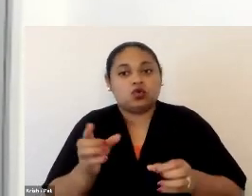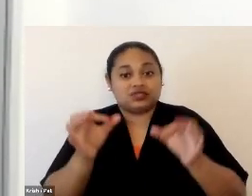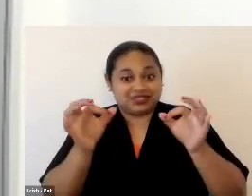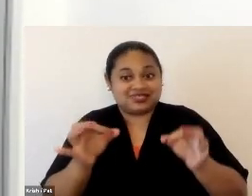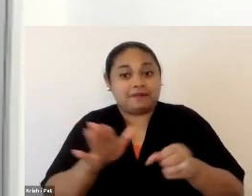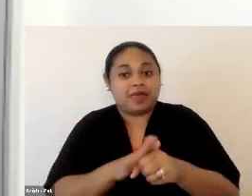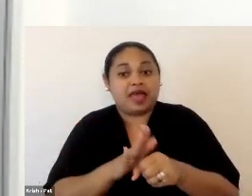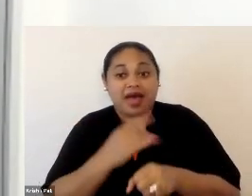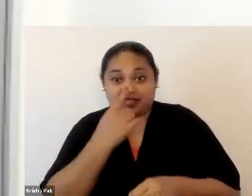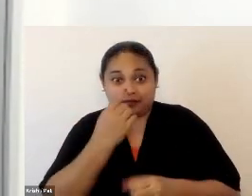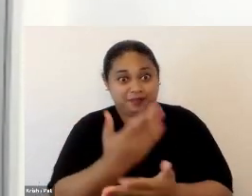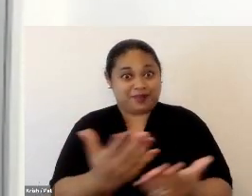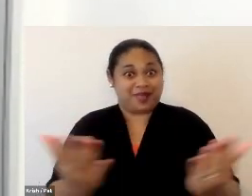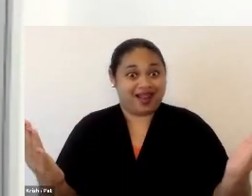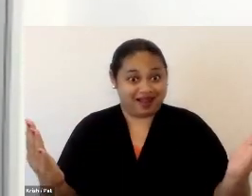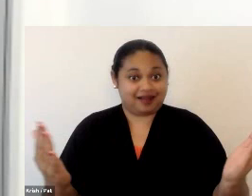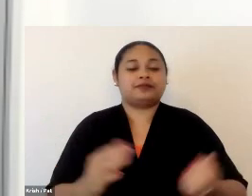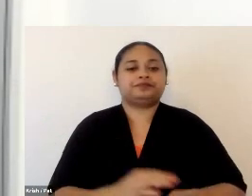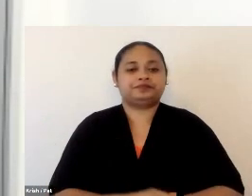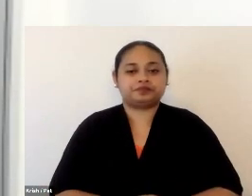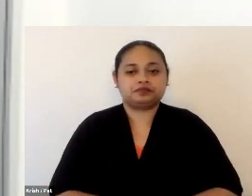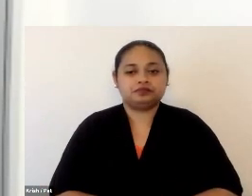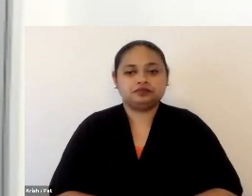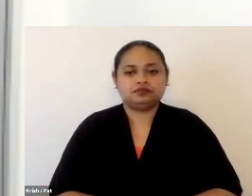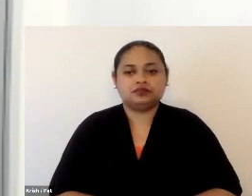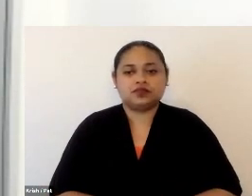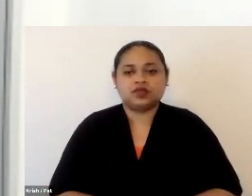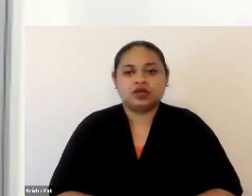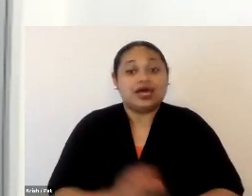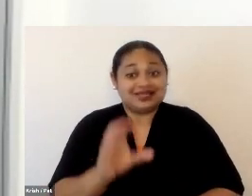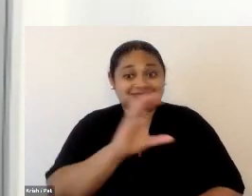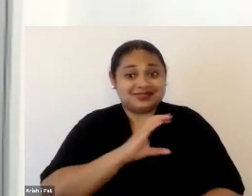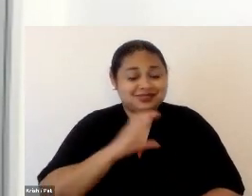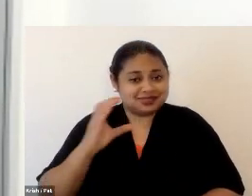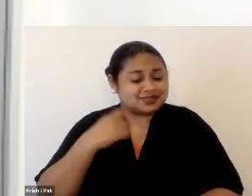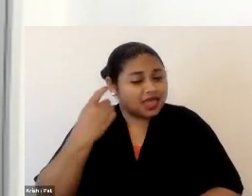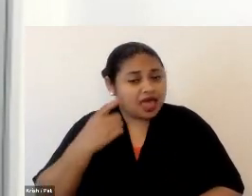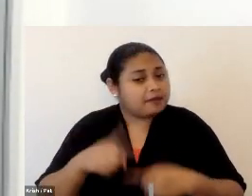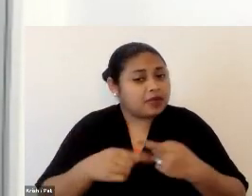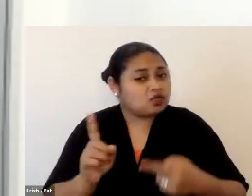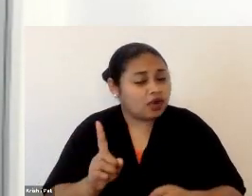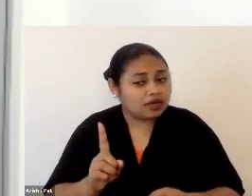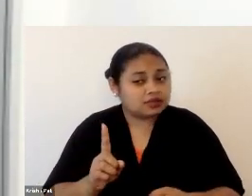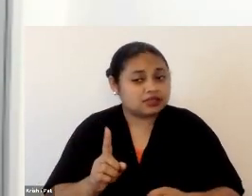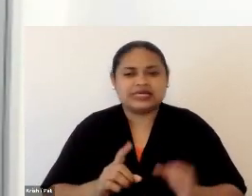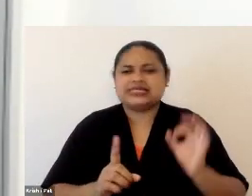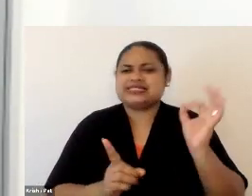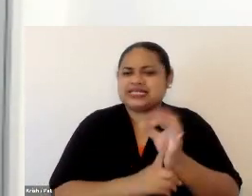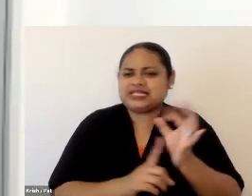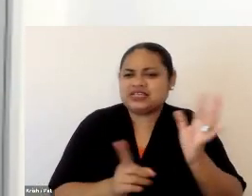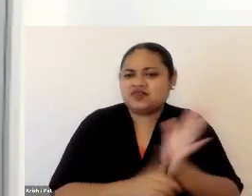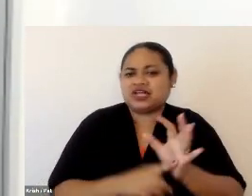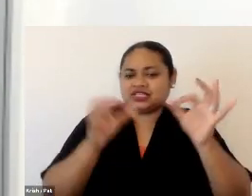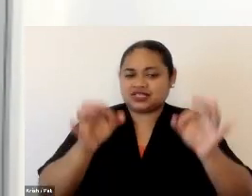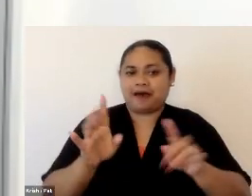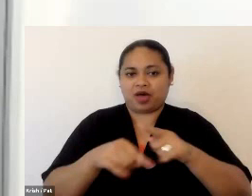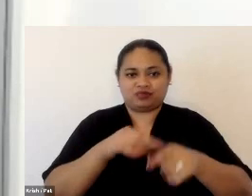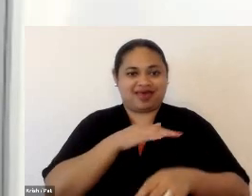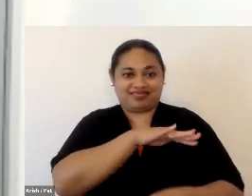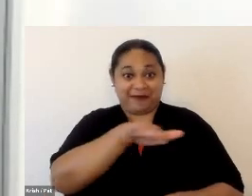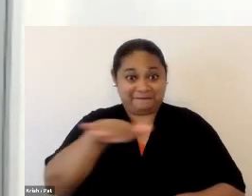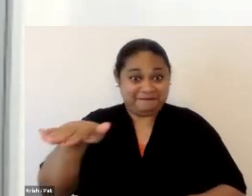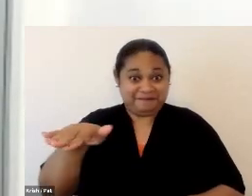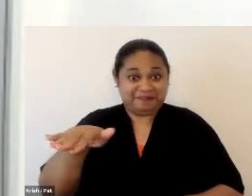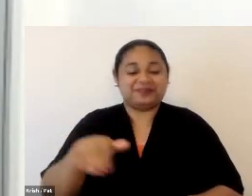people. But what citizens do care about is that significant decisions that are made about them